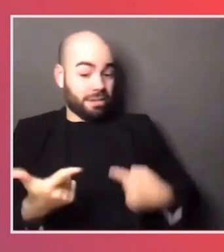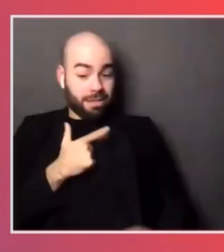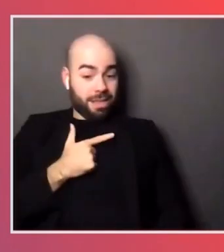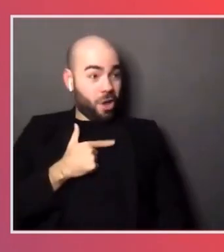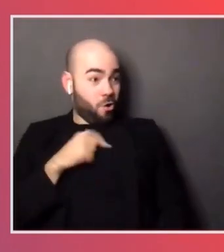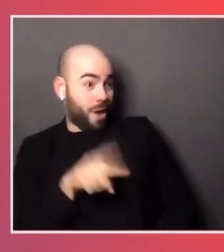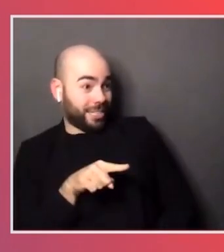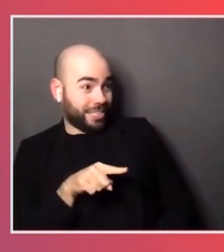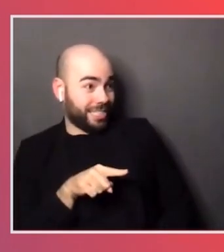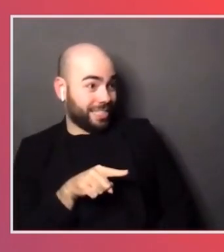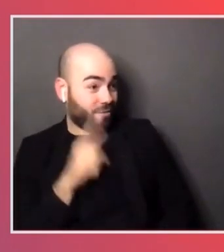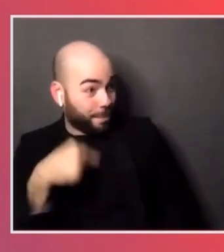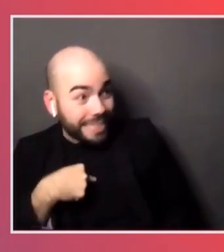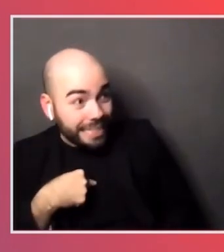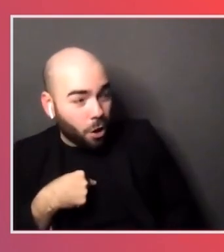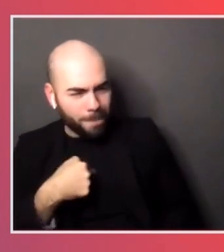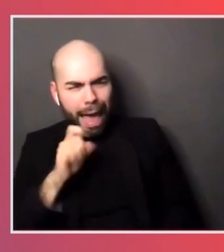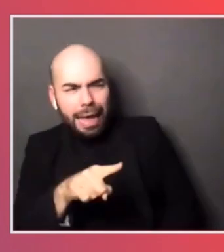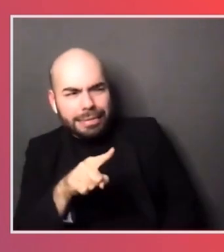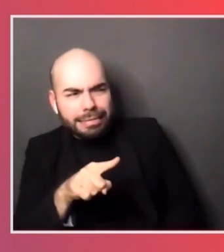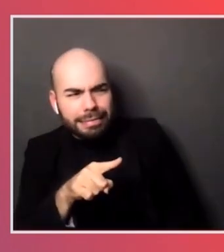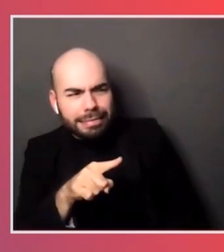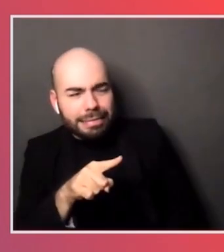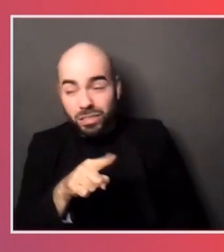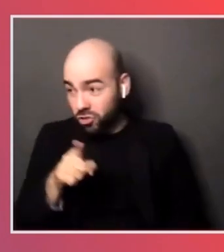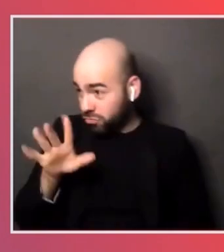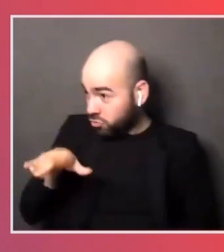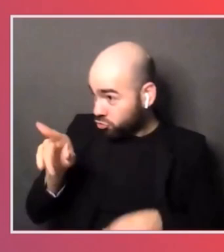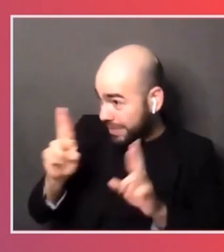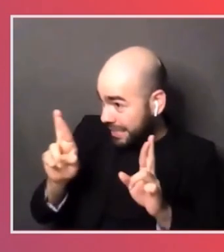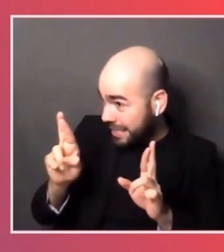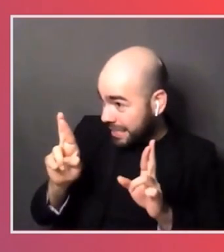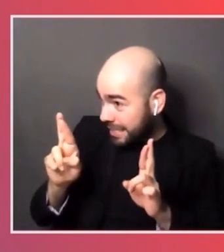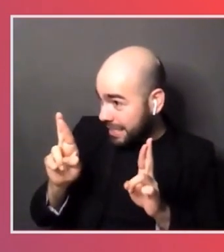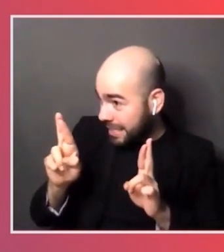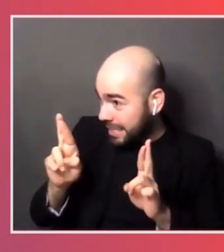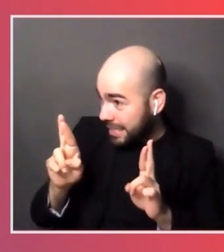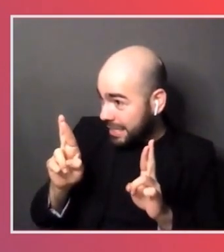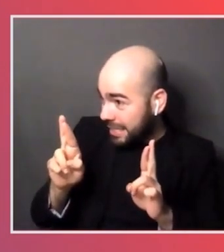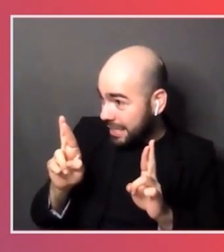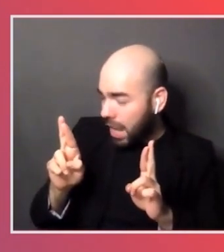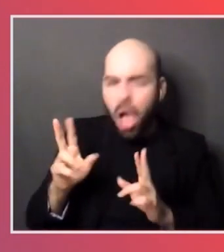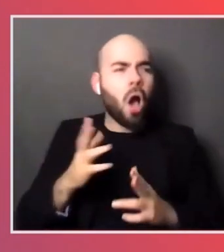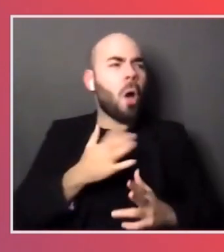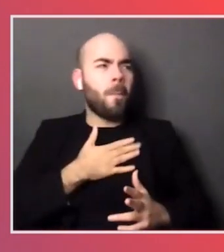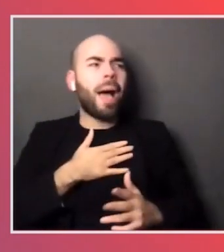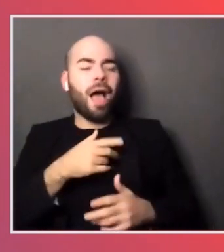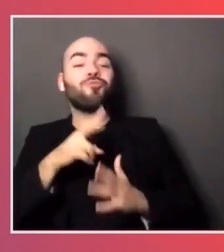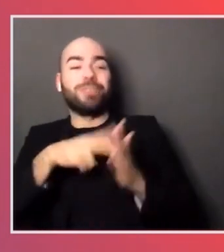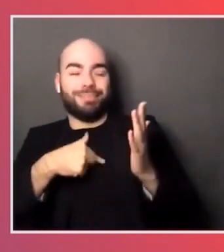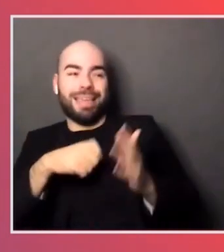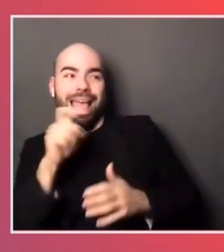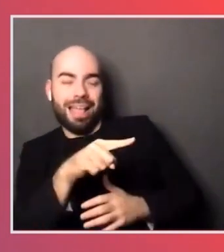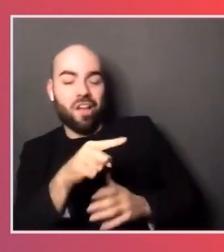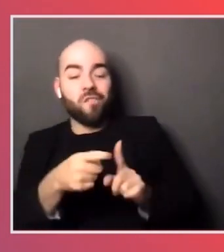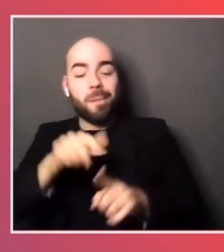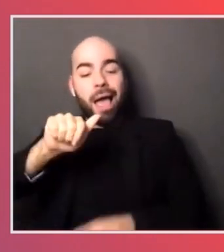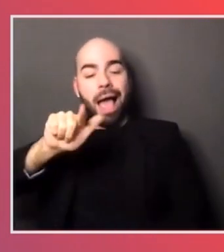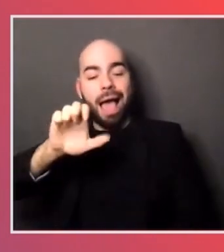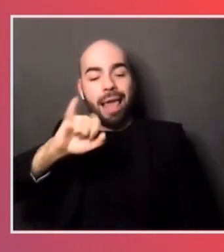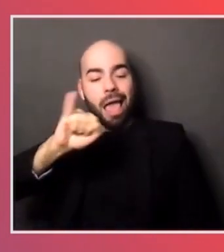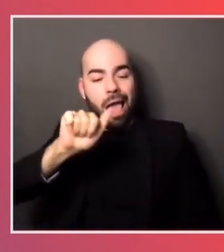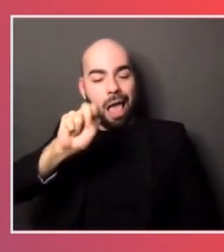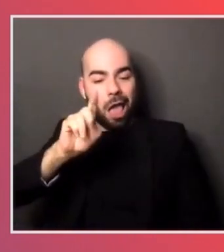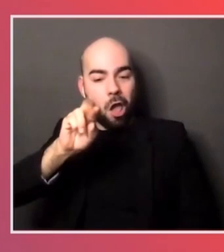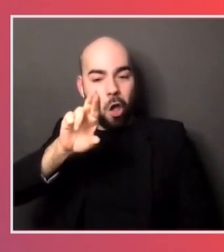ready? My question is from Alejandro in California for Chris.